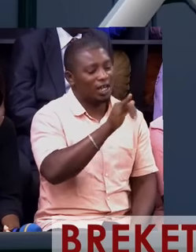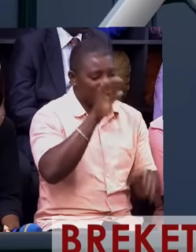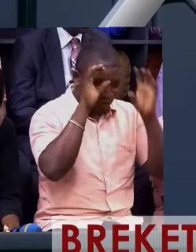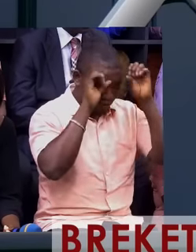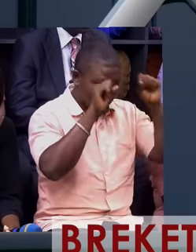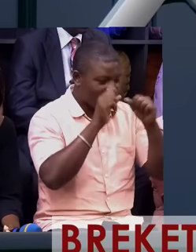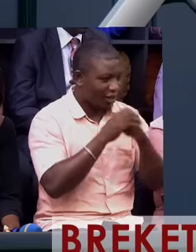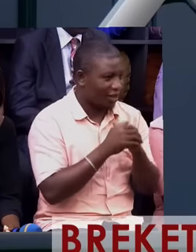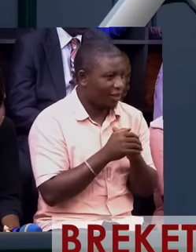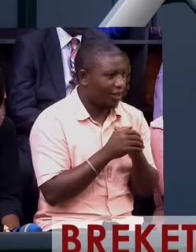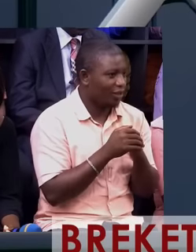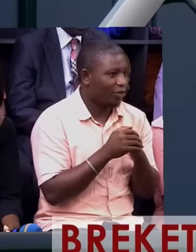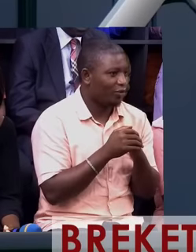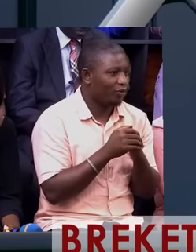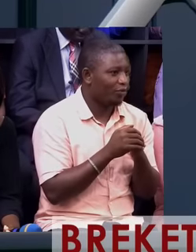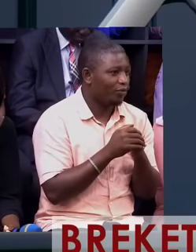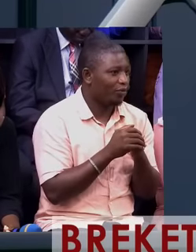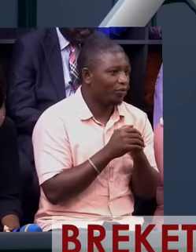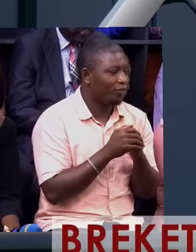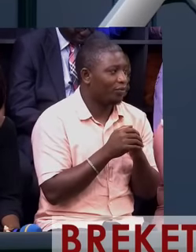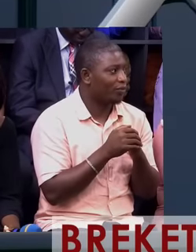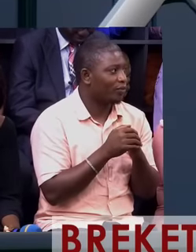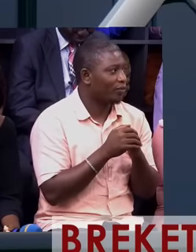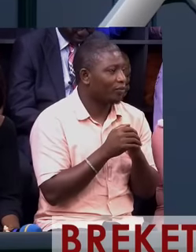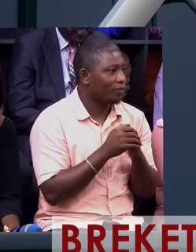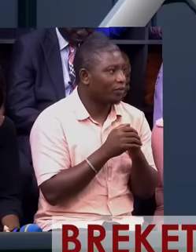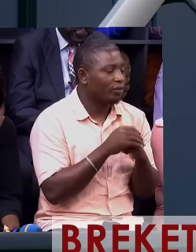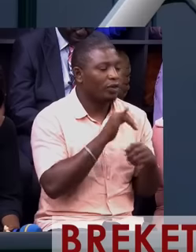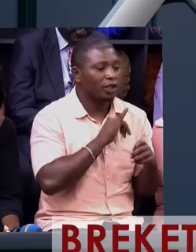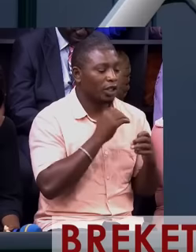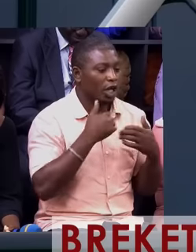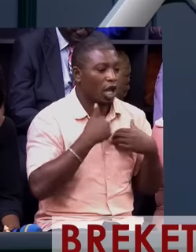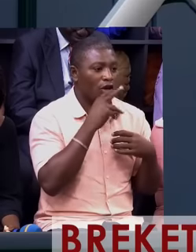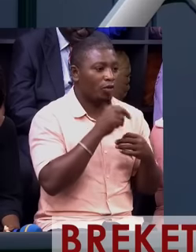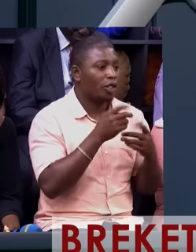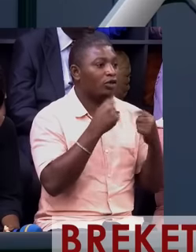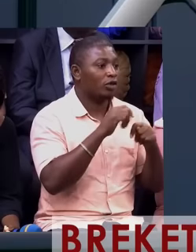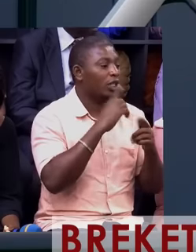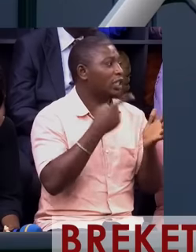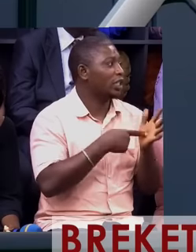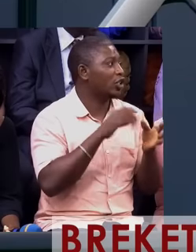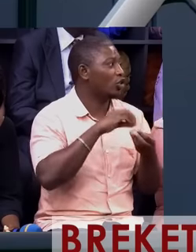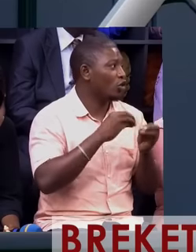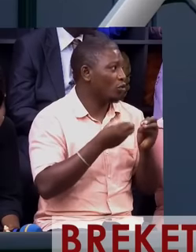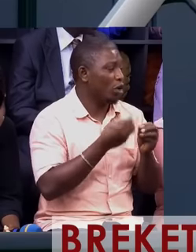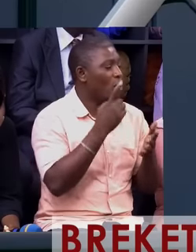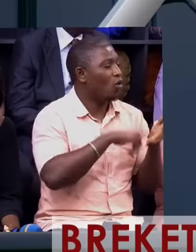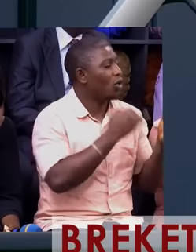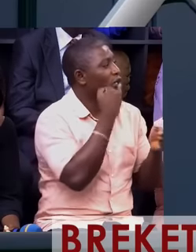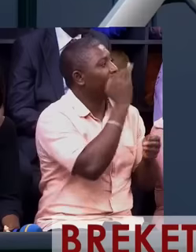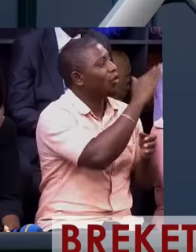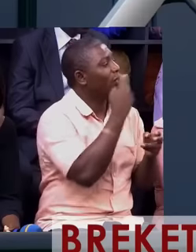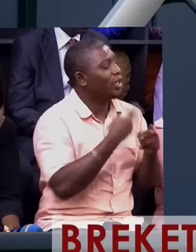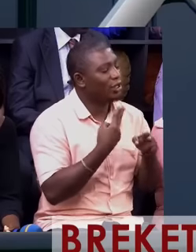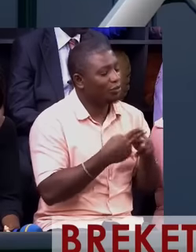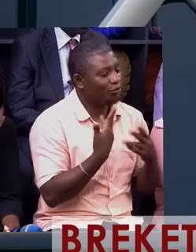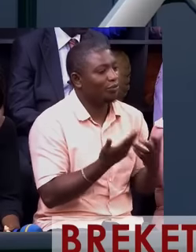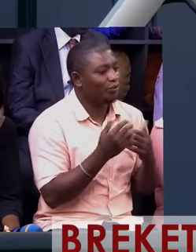president I'm so sorry sir I'm so sorry sir sir I trying this number sir waiting be your